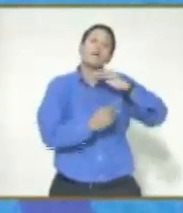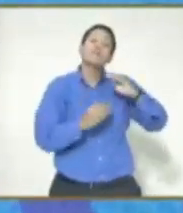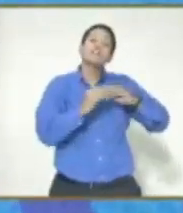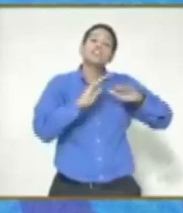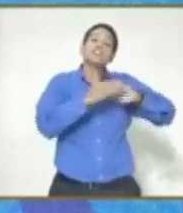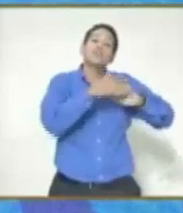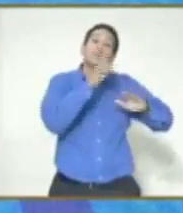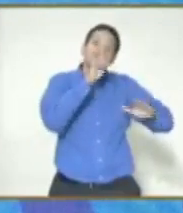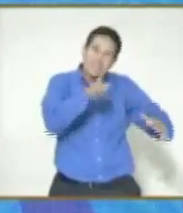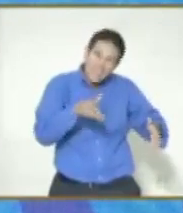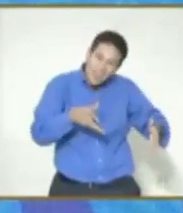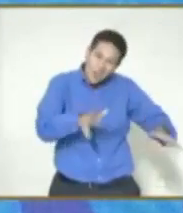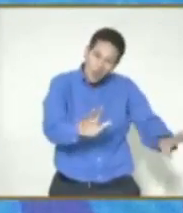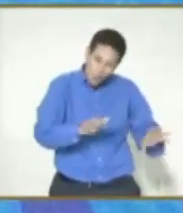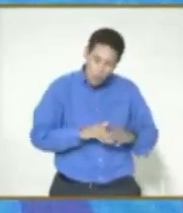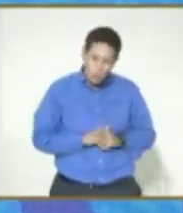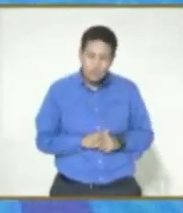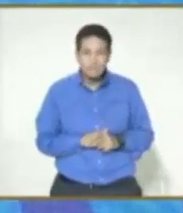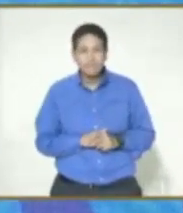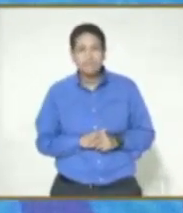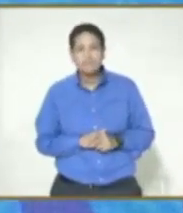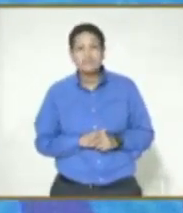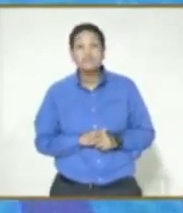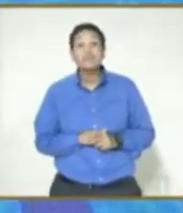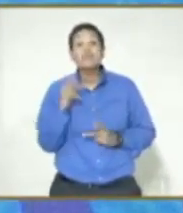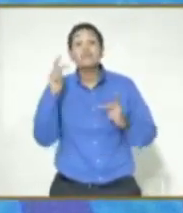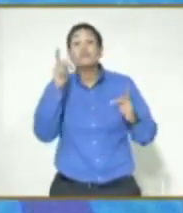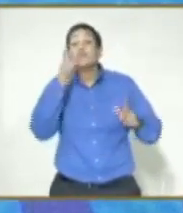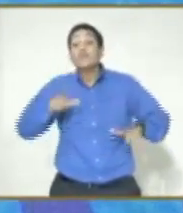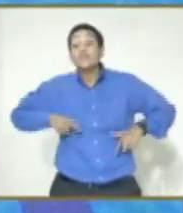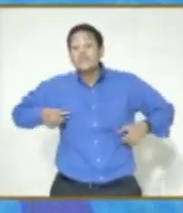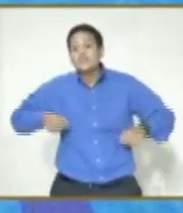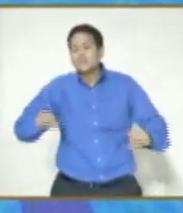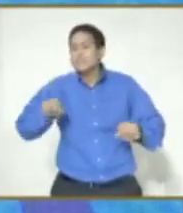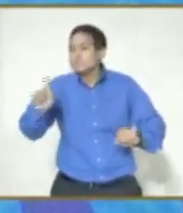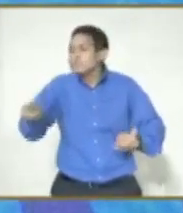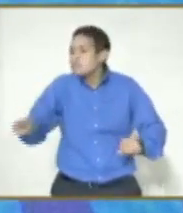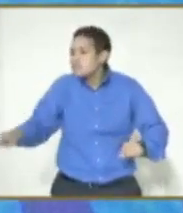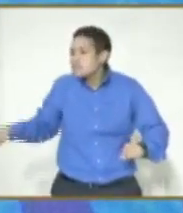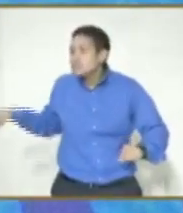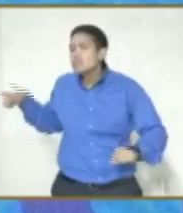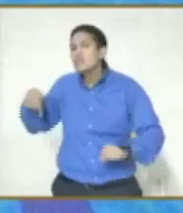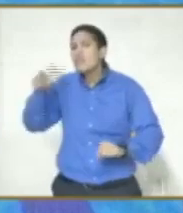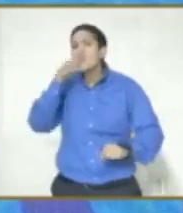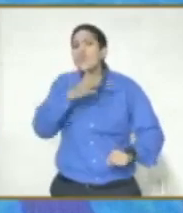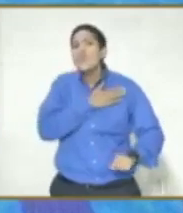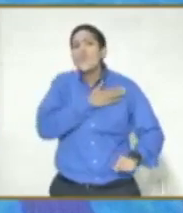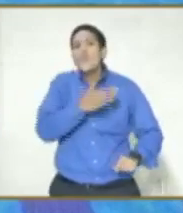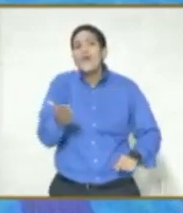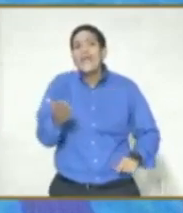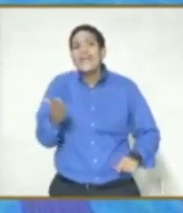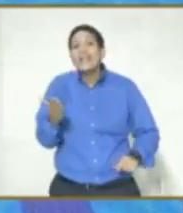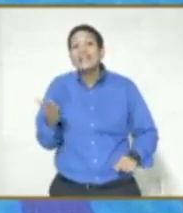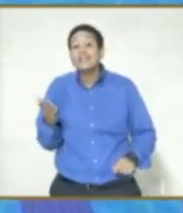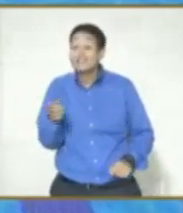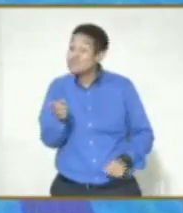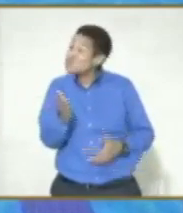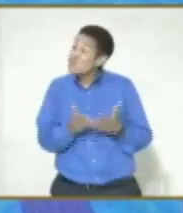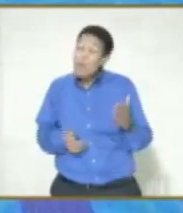to facilitate the homeless population, those who are willing to go into these